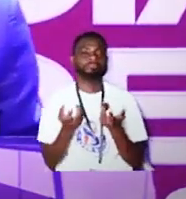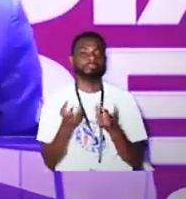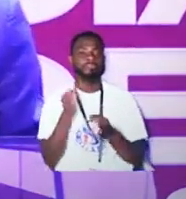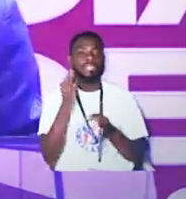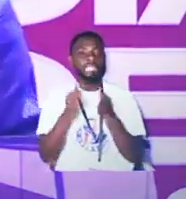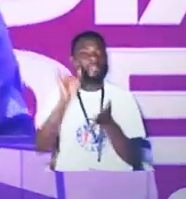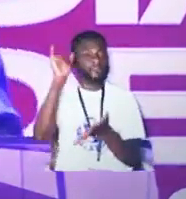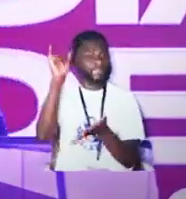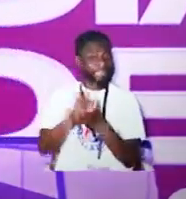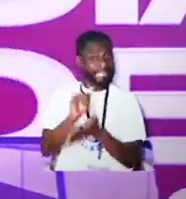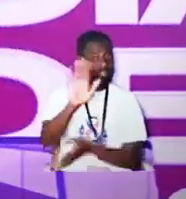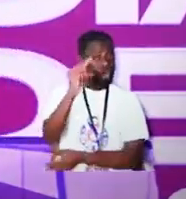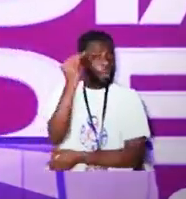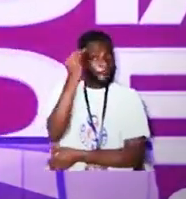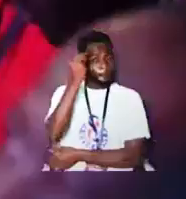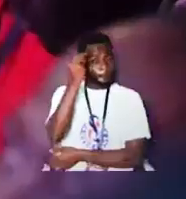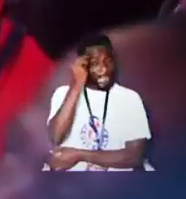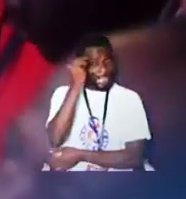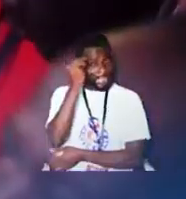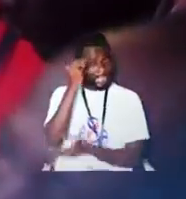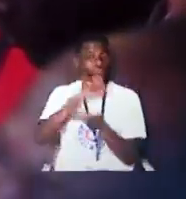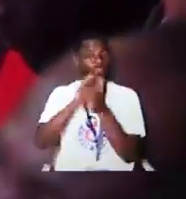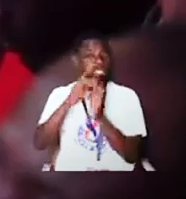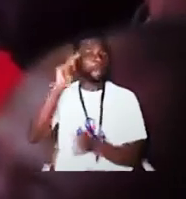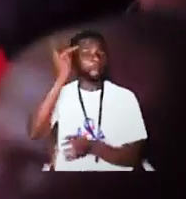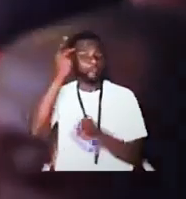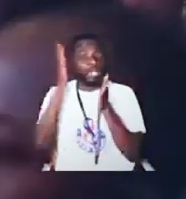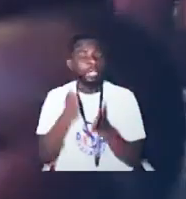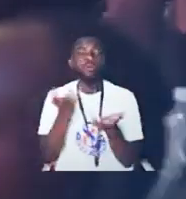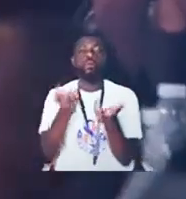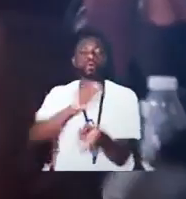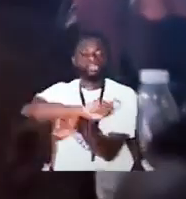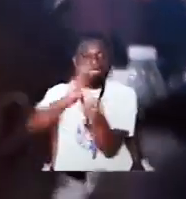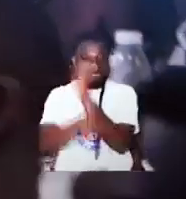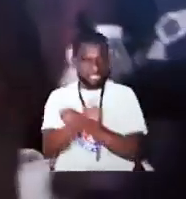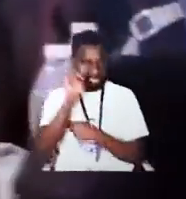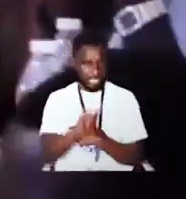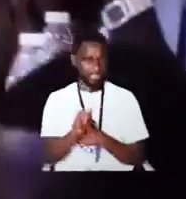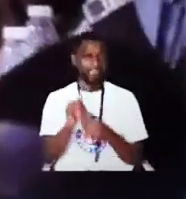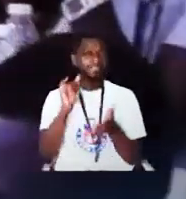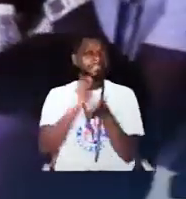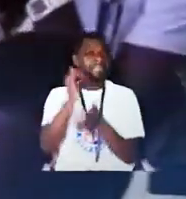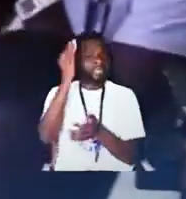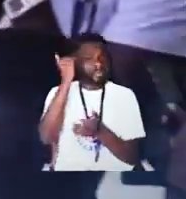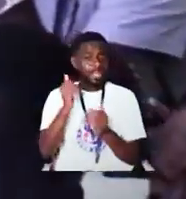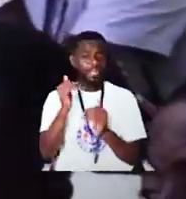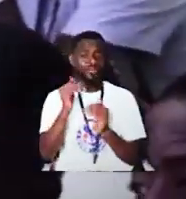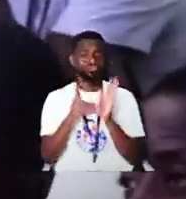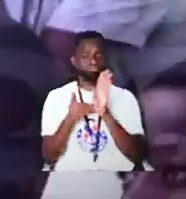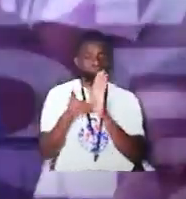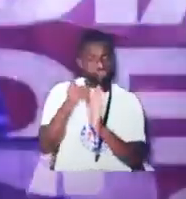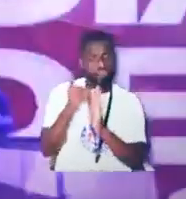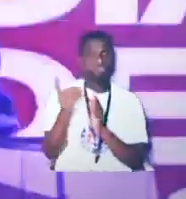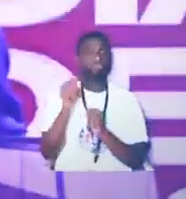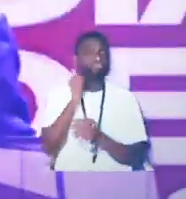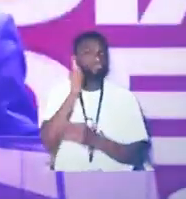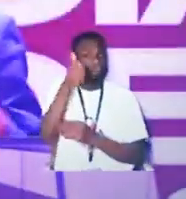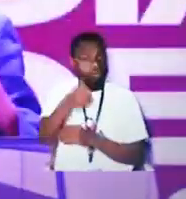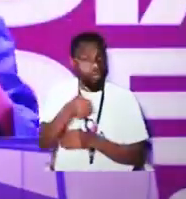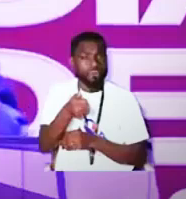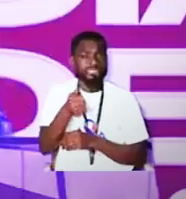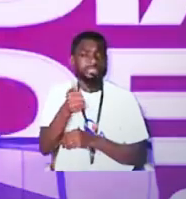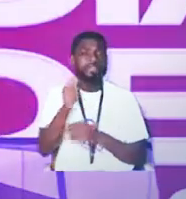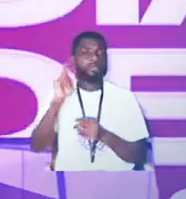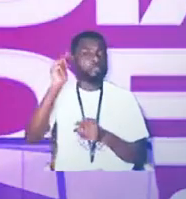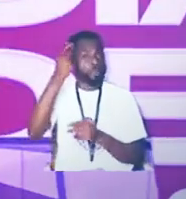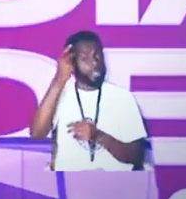is your mentality, we want to change that. That is why we are building tomorrow's politicians today. There